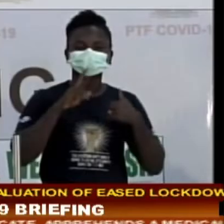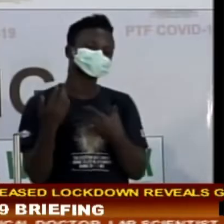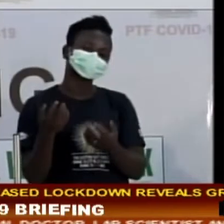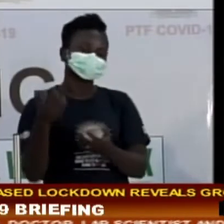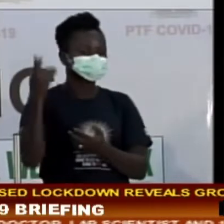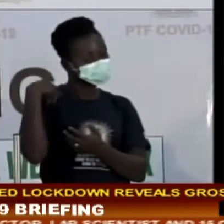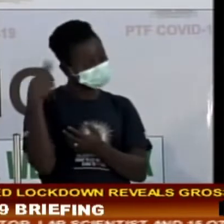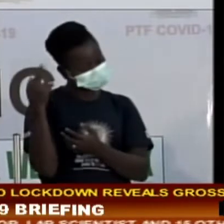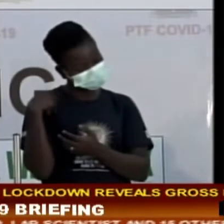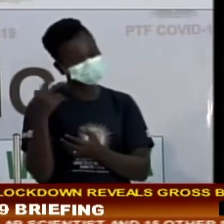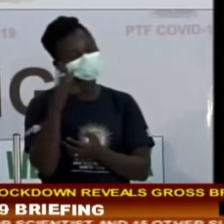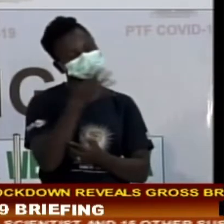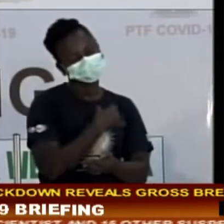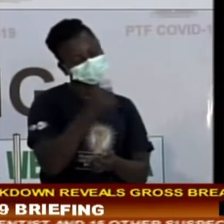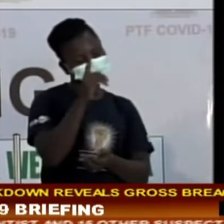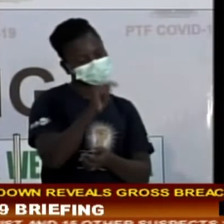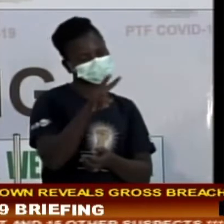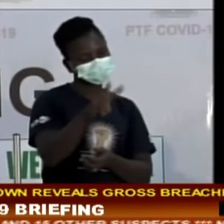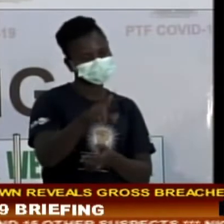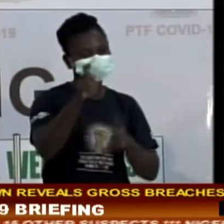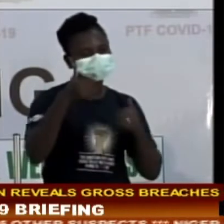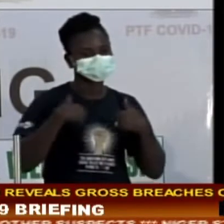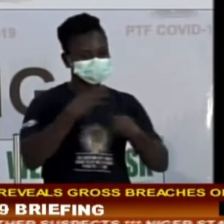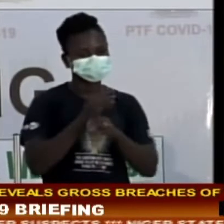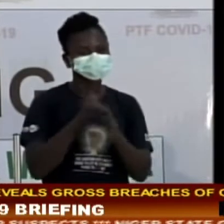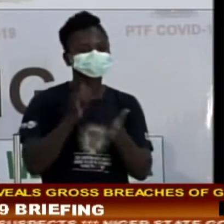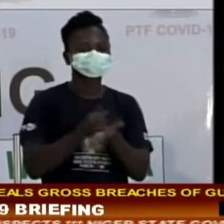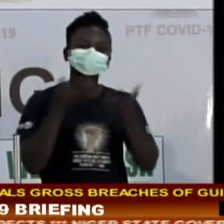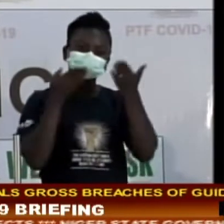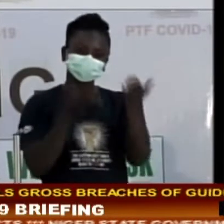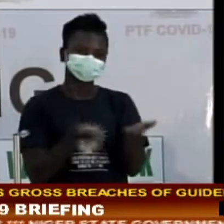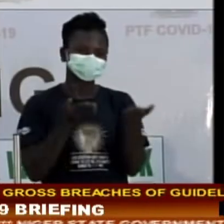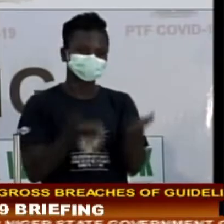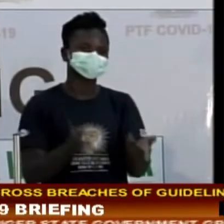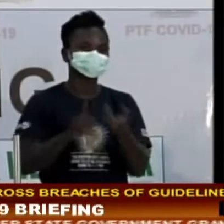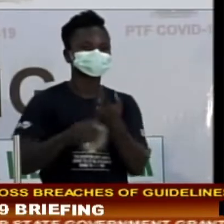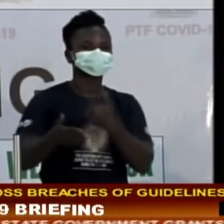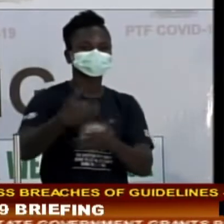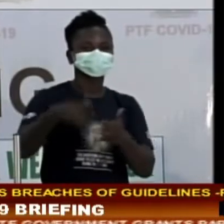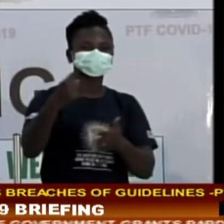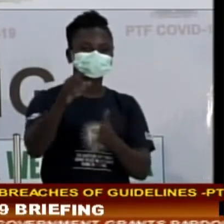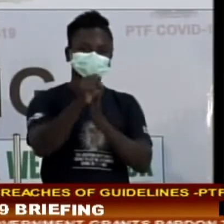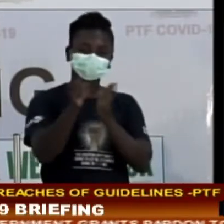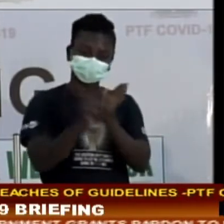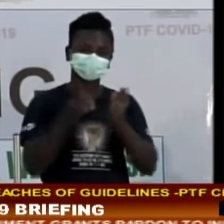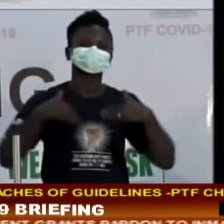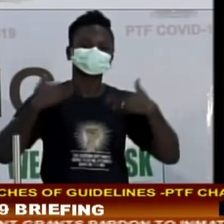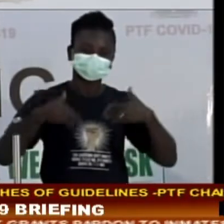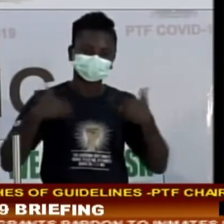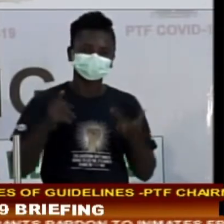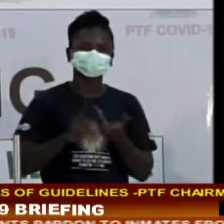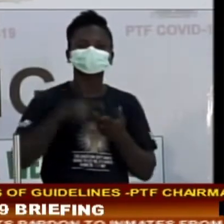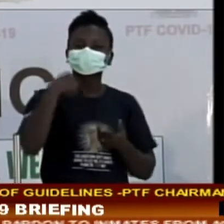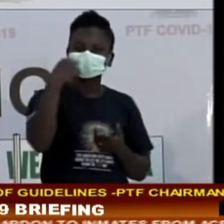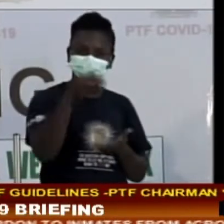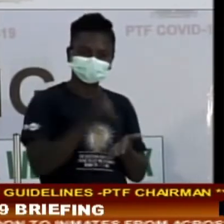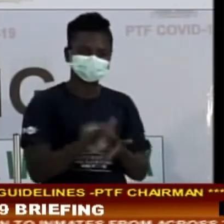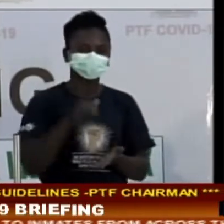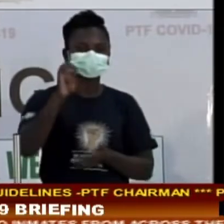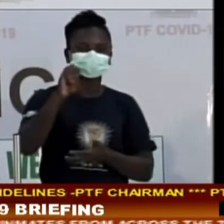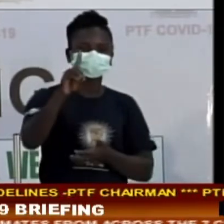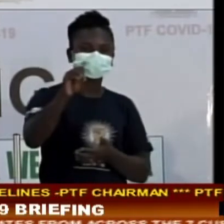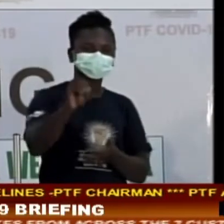radios we've made that available to all the states and I'm happy to note that every state Governor has